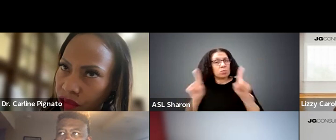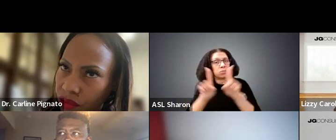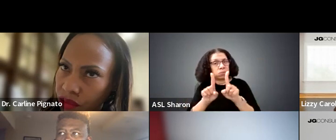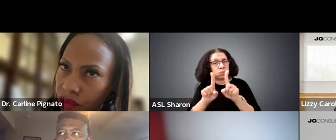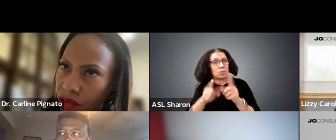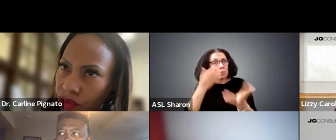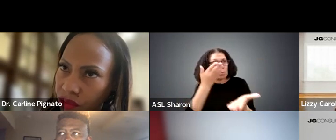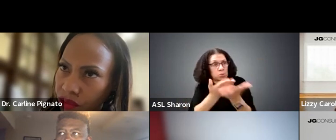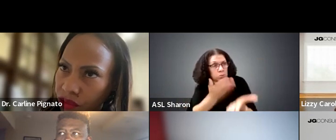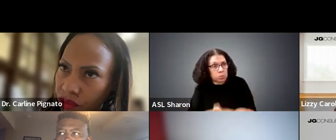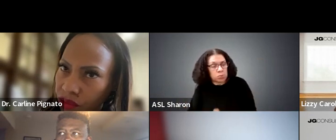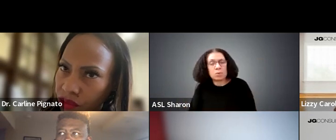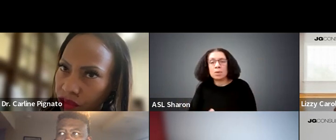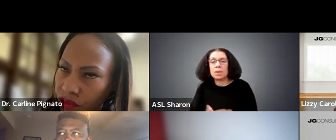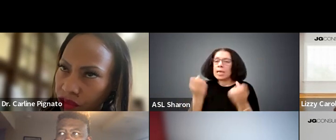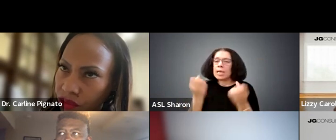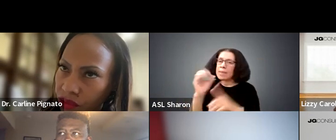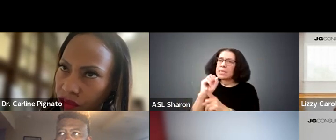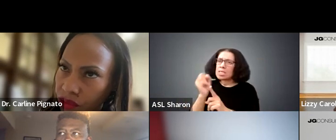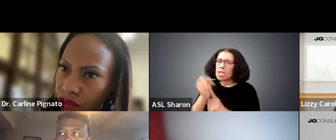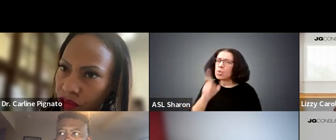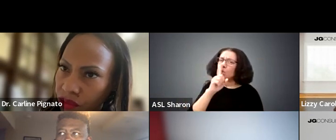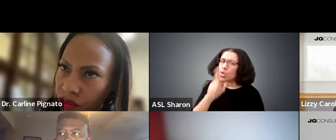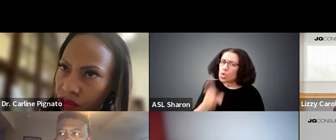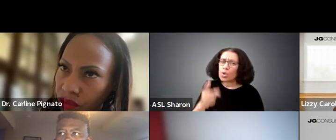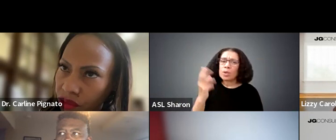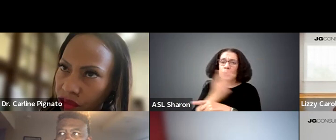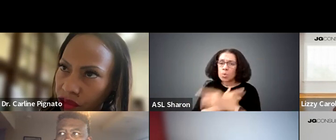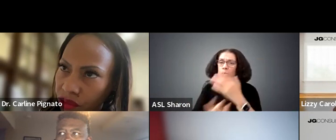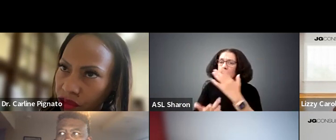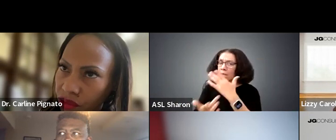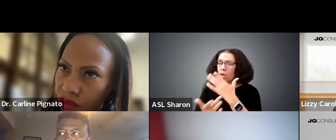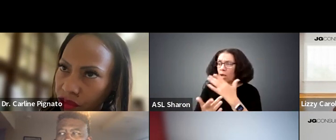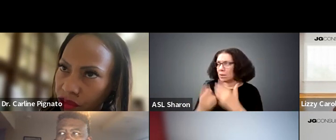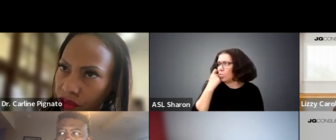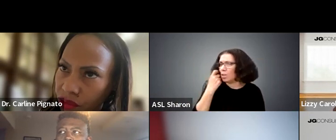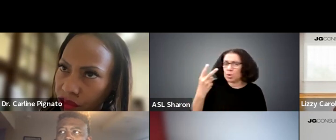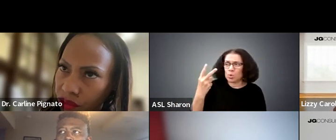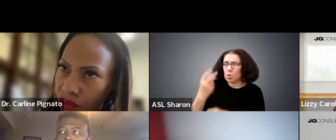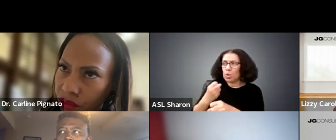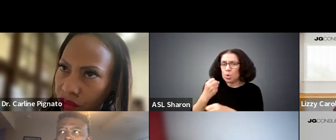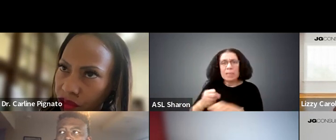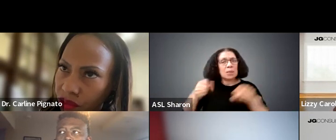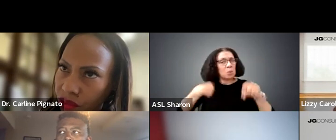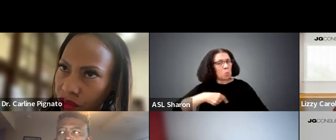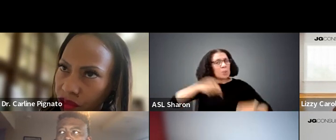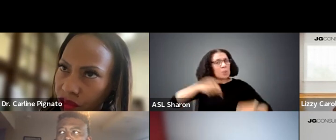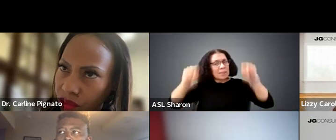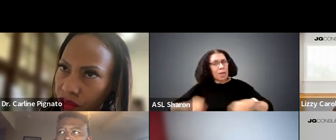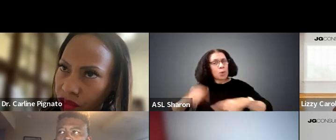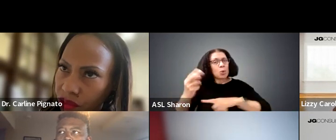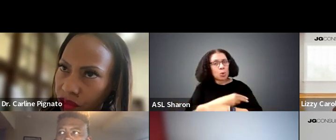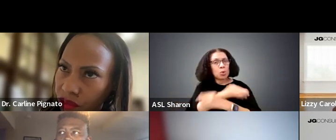paper? So in many cases, sure, we can use technology. I think the last 2 years have shown us we can use technology,